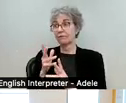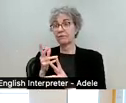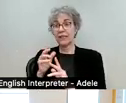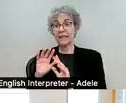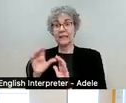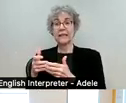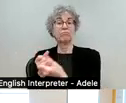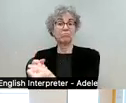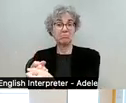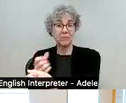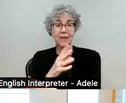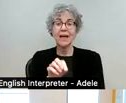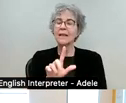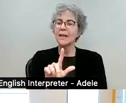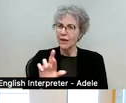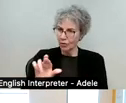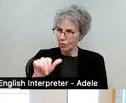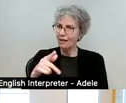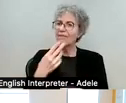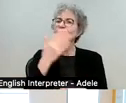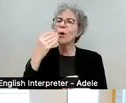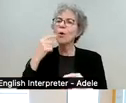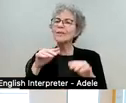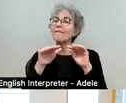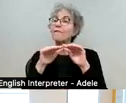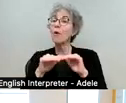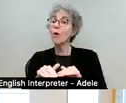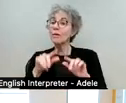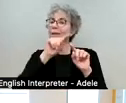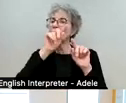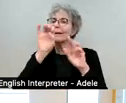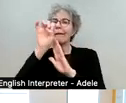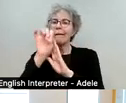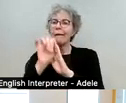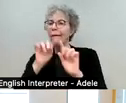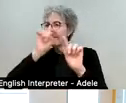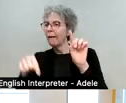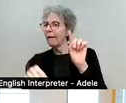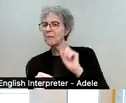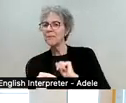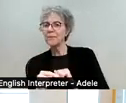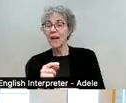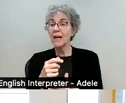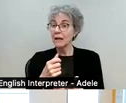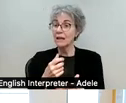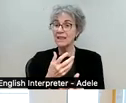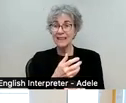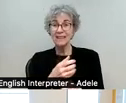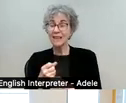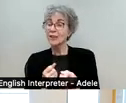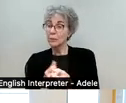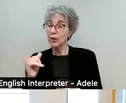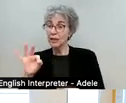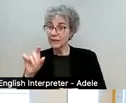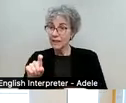as needed, Ralph knows that he can go down a few floors to get support if he needs it. And then people will check on him during the day